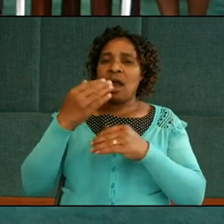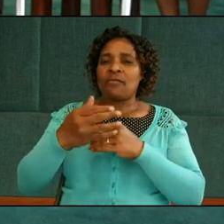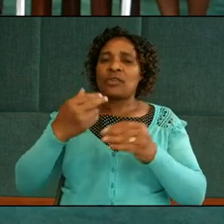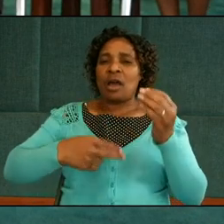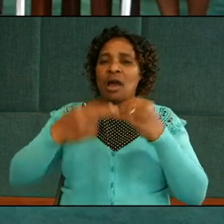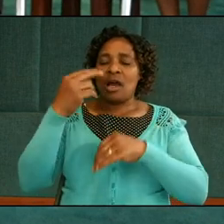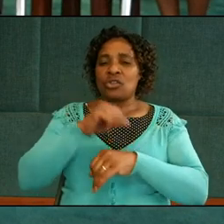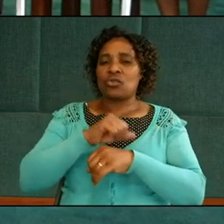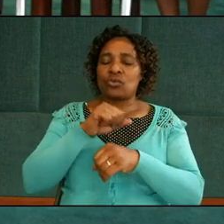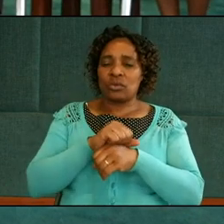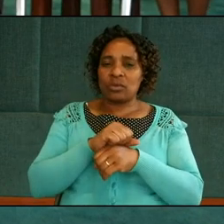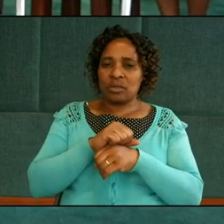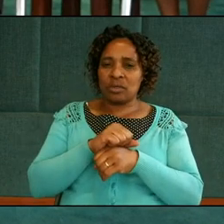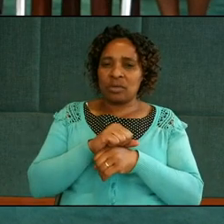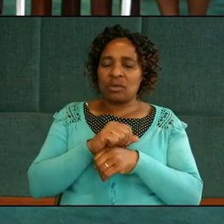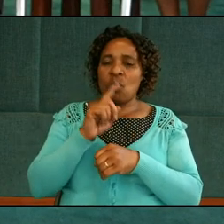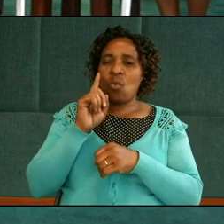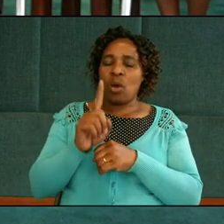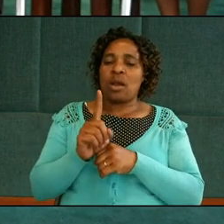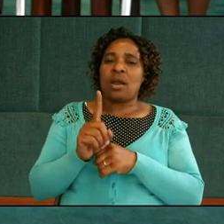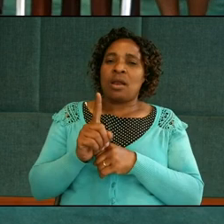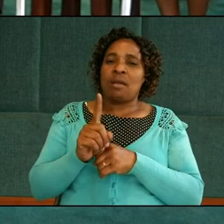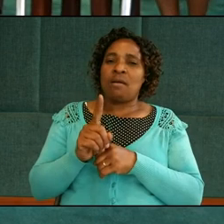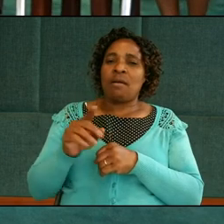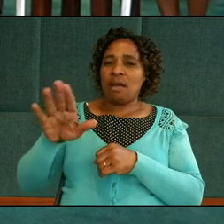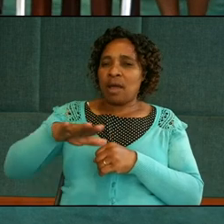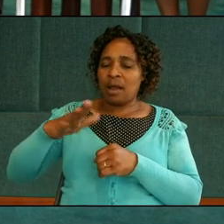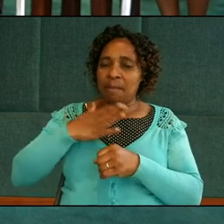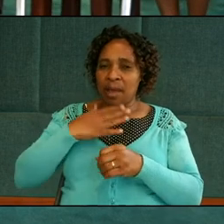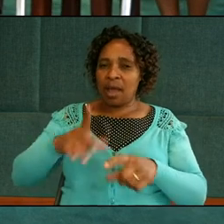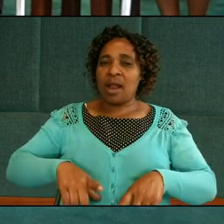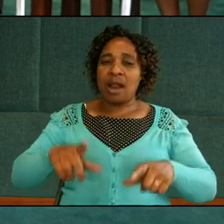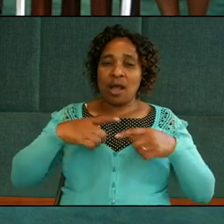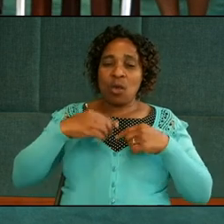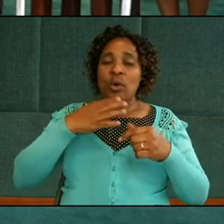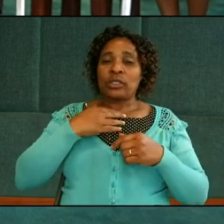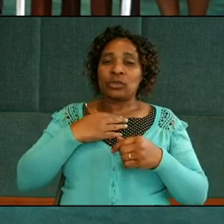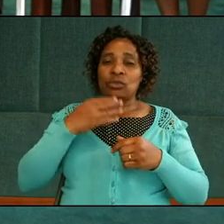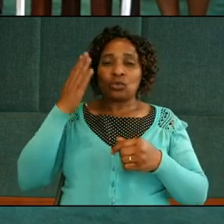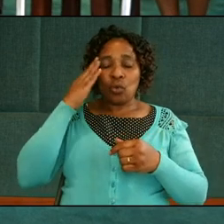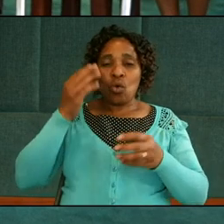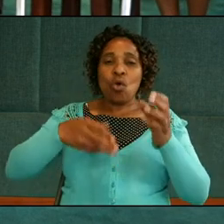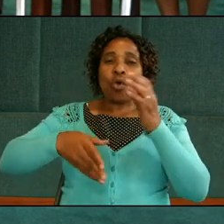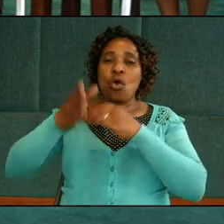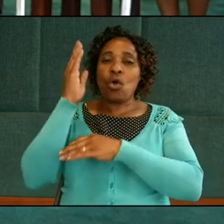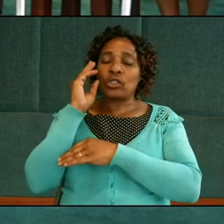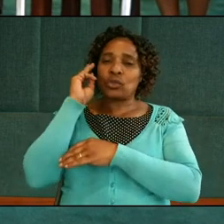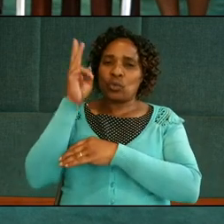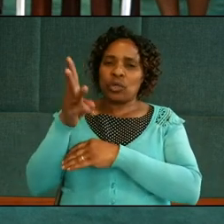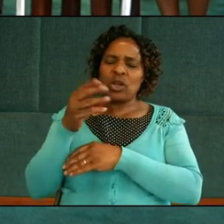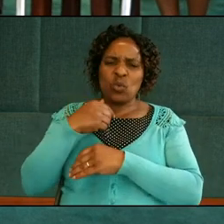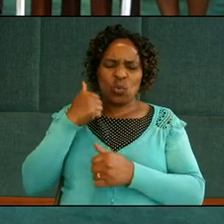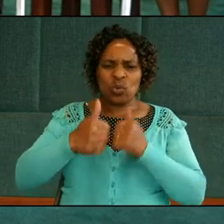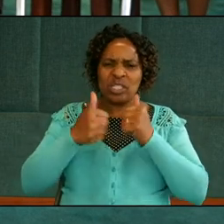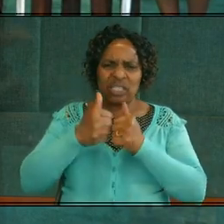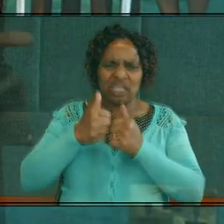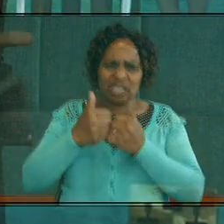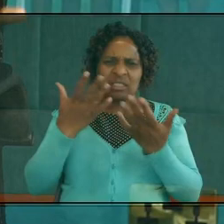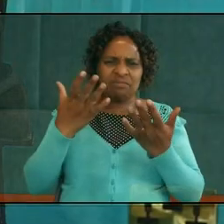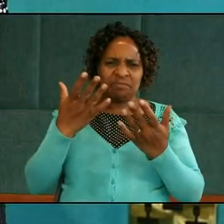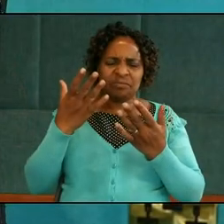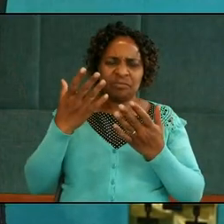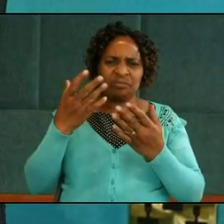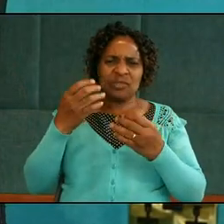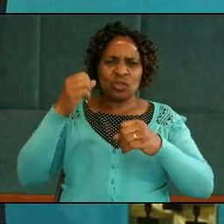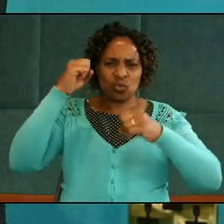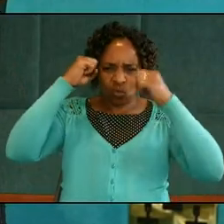high school, one area in my life that I wanted to know God's will is what career should I pursue? There's so many